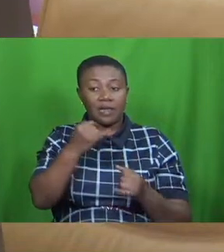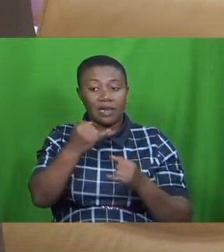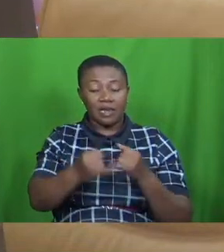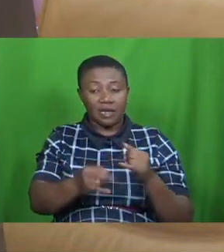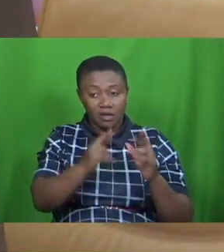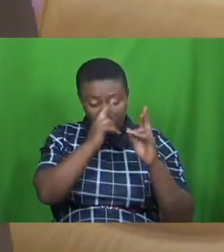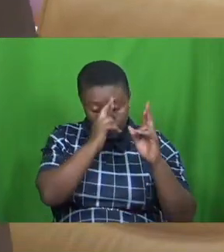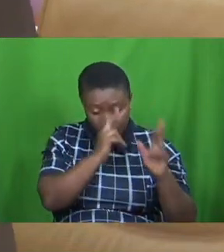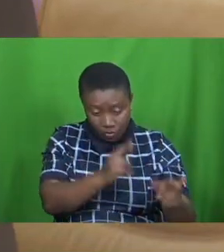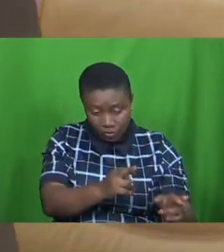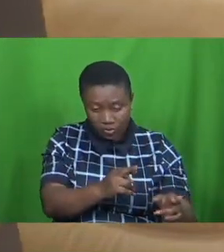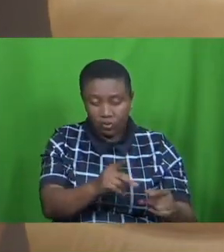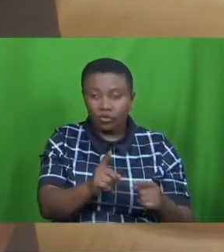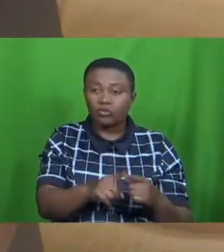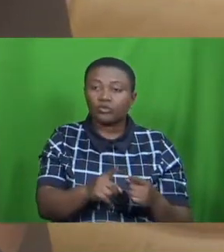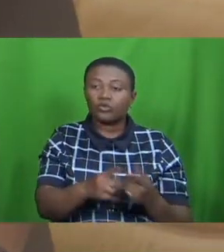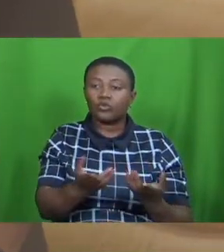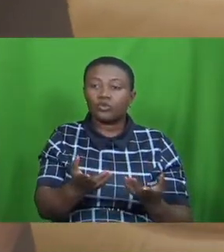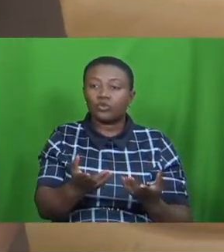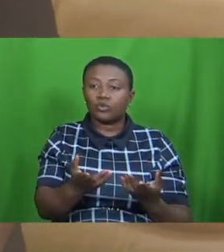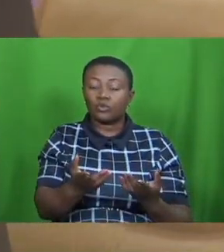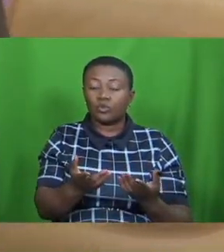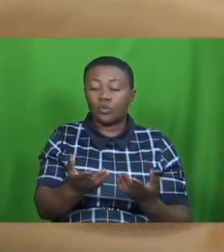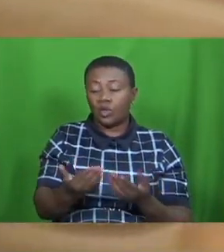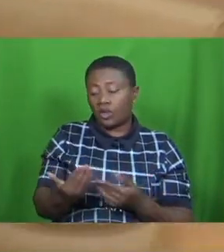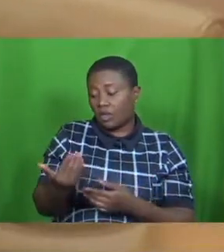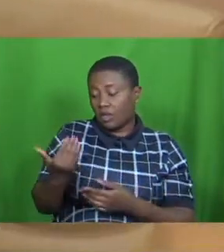His Excellency, the late